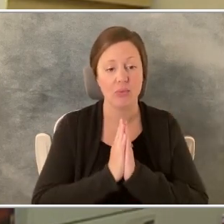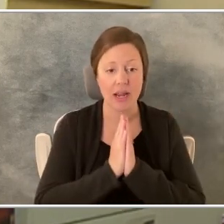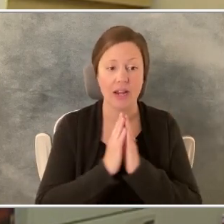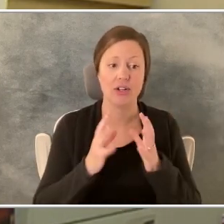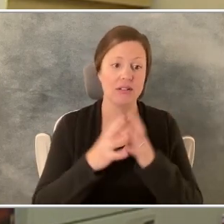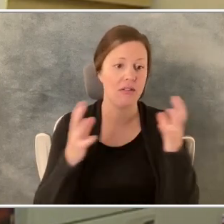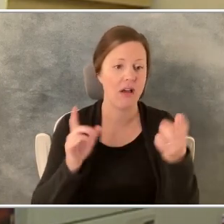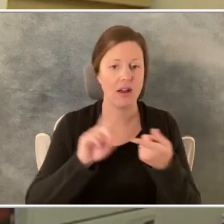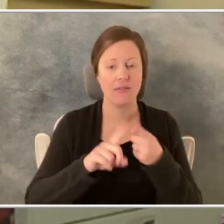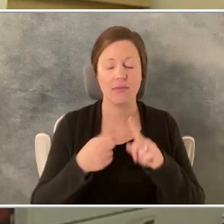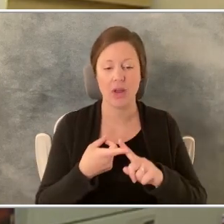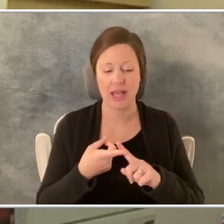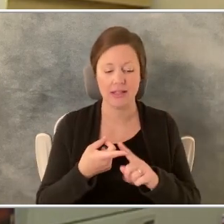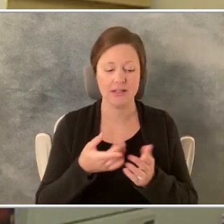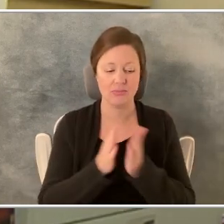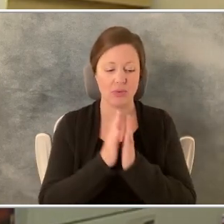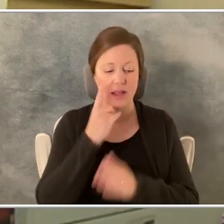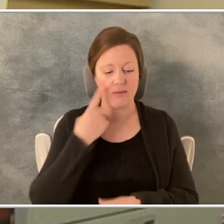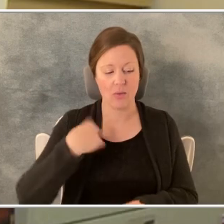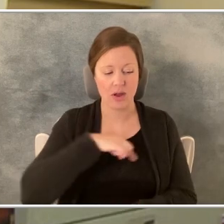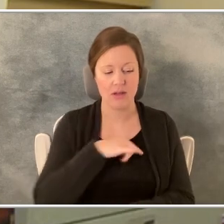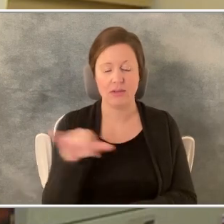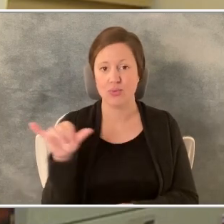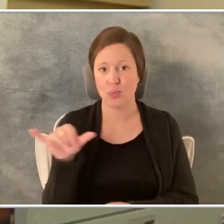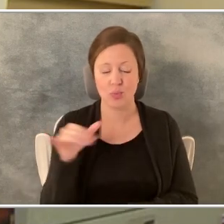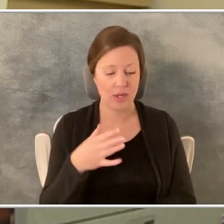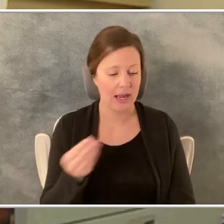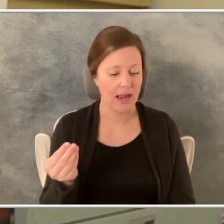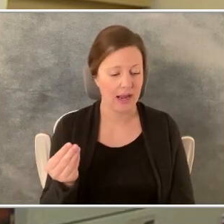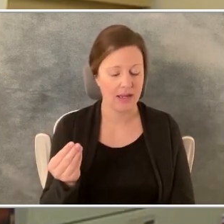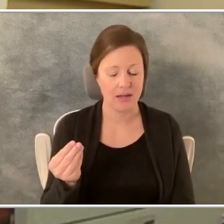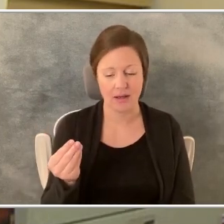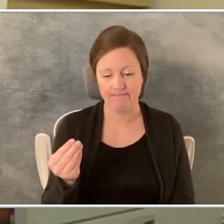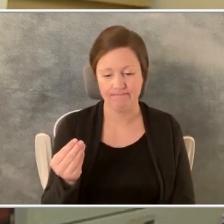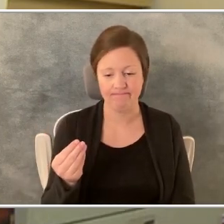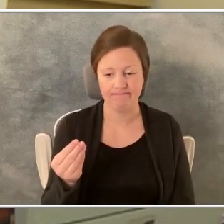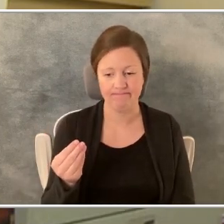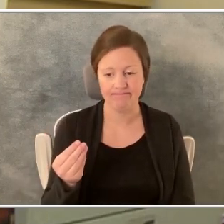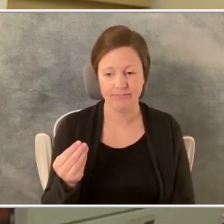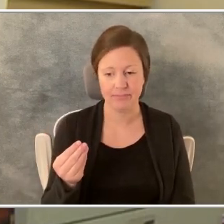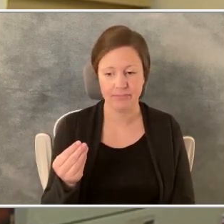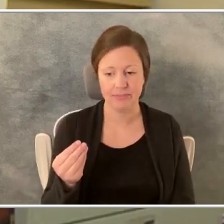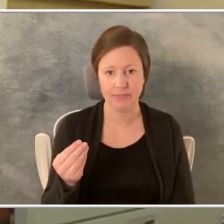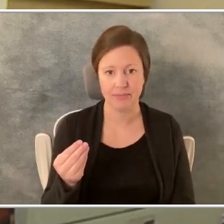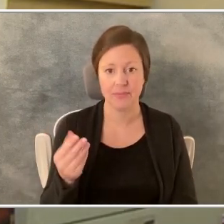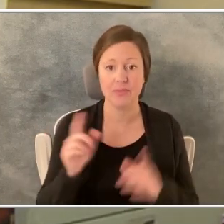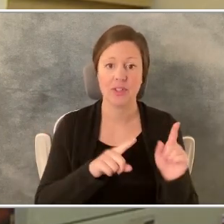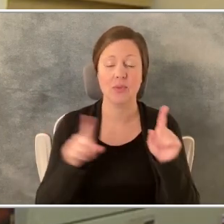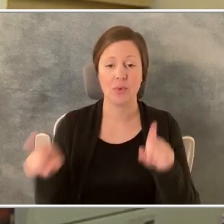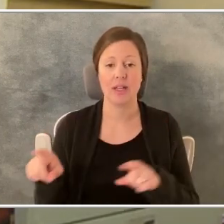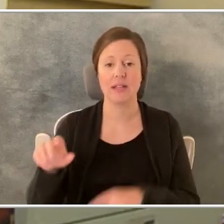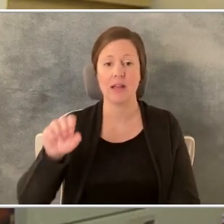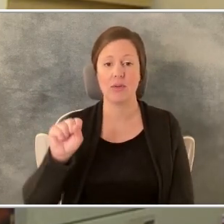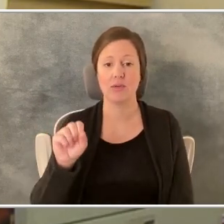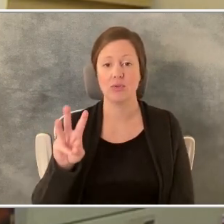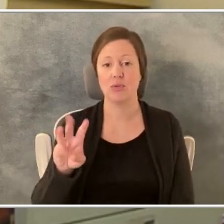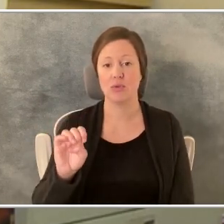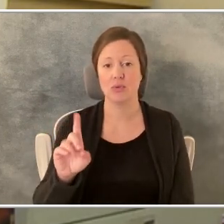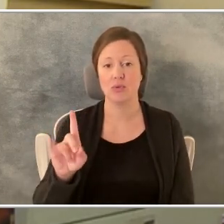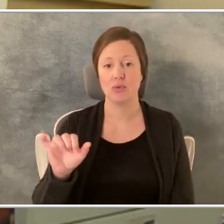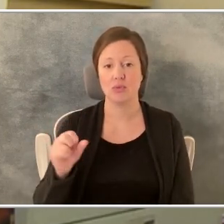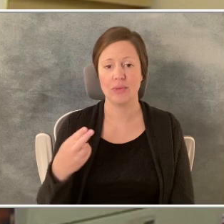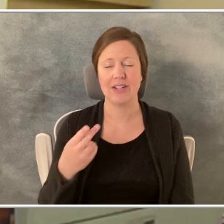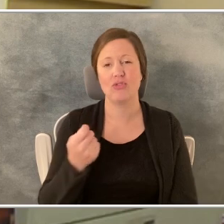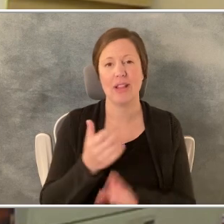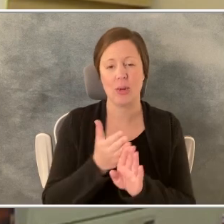friends, praying for us. And we went down to Swedish. Just to give you a little background,